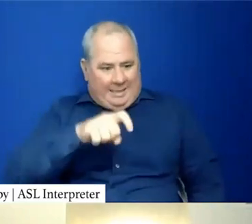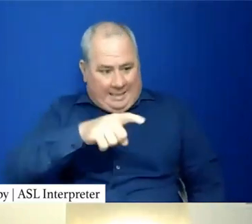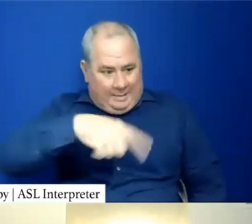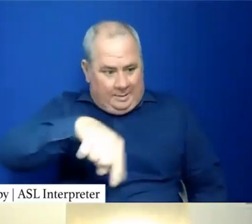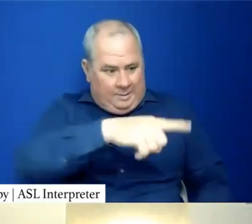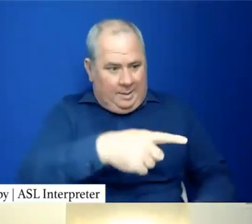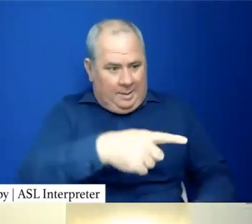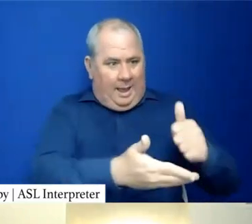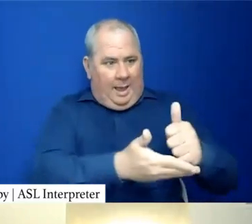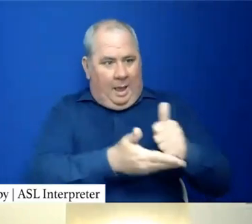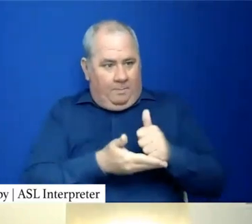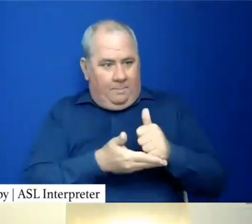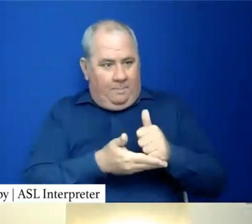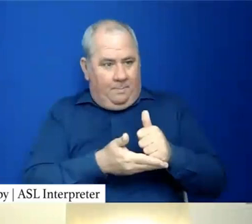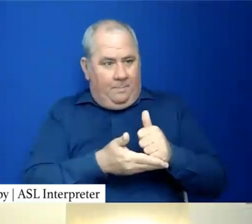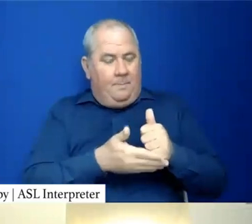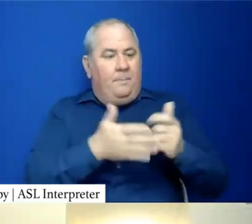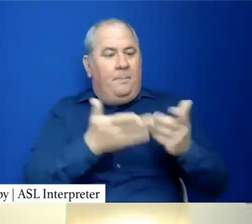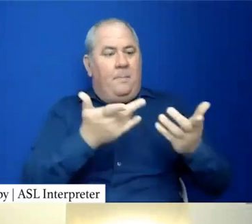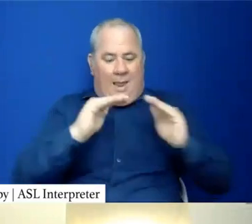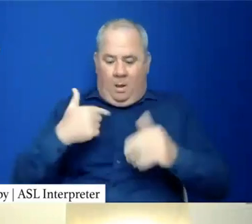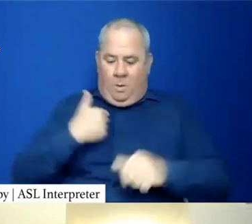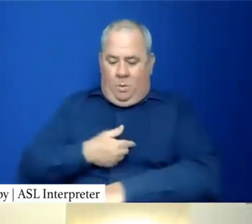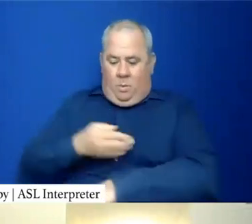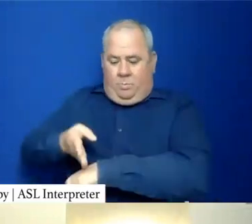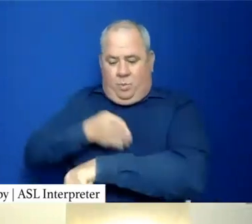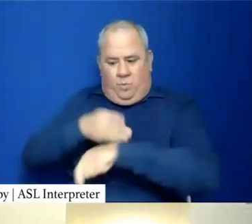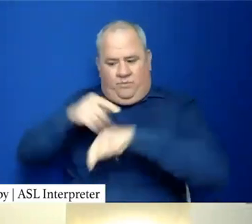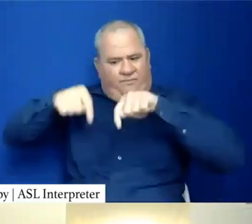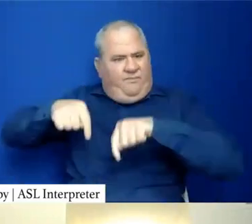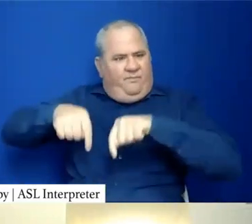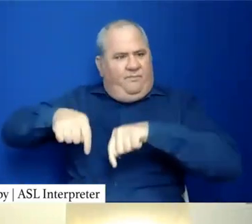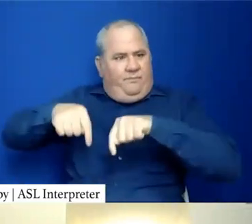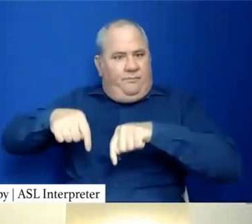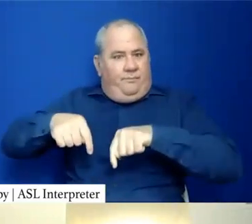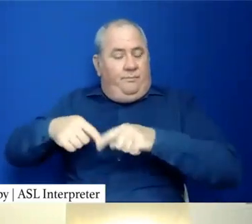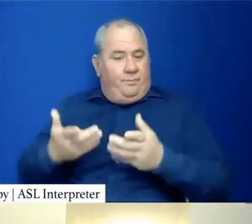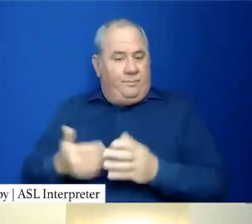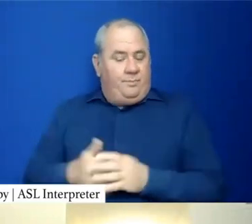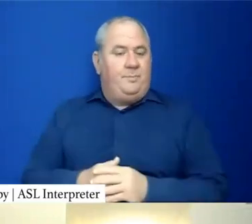better. Mm-hmm. And it's important to approach